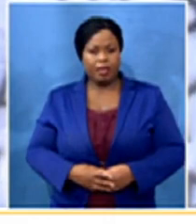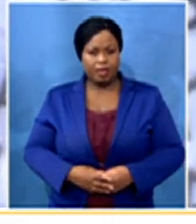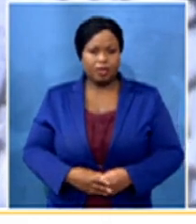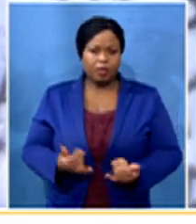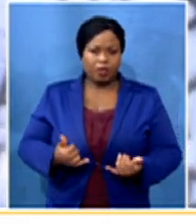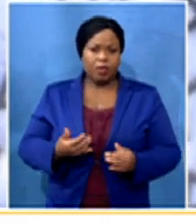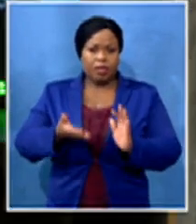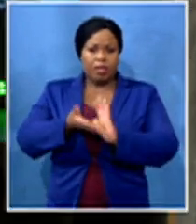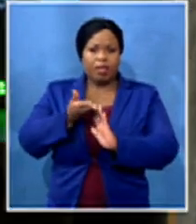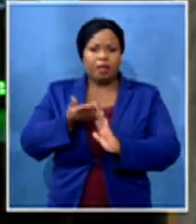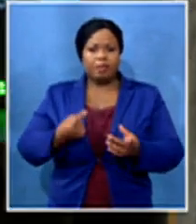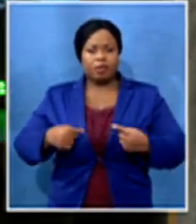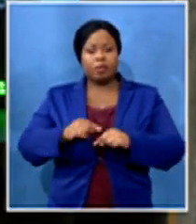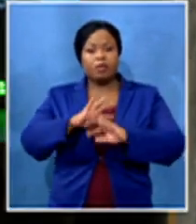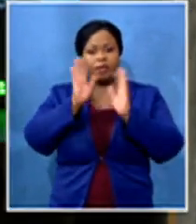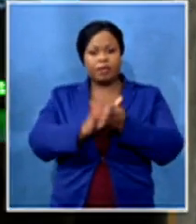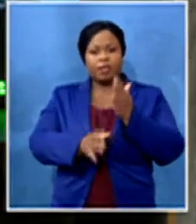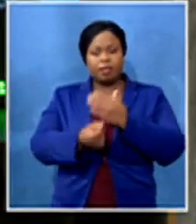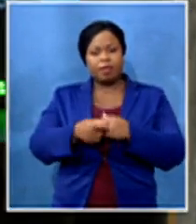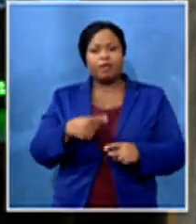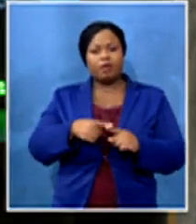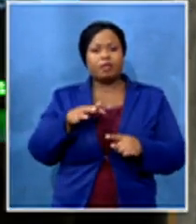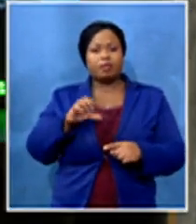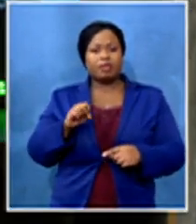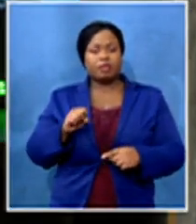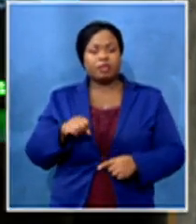us an update on what's happening with SAA Express and that,